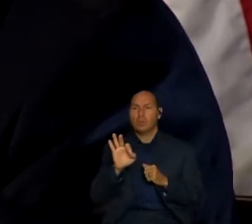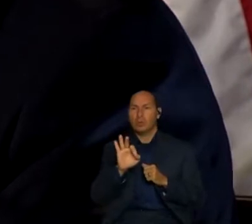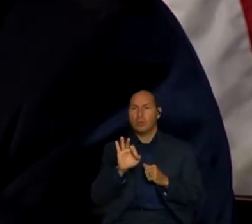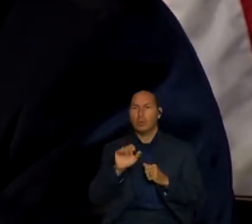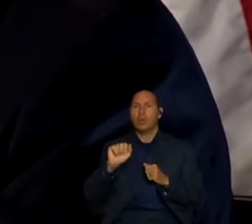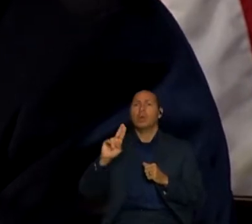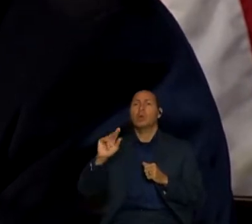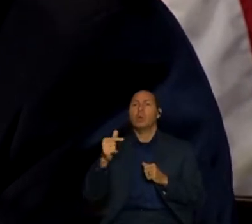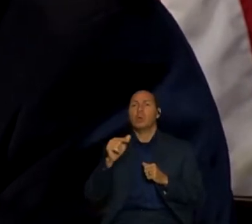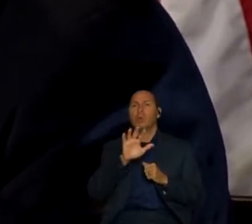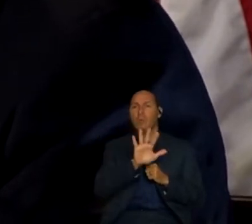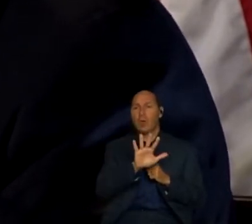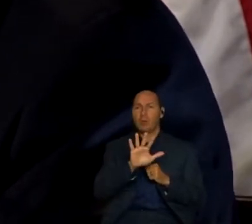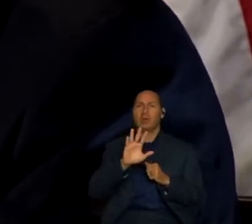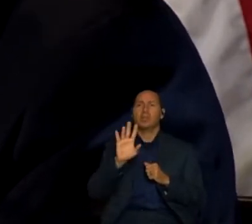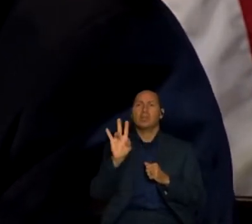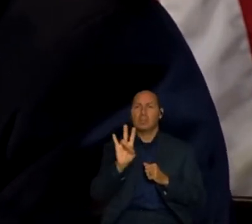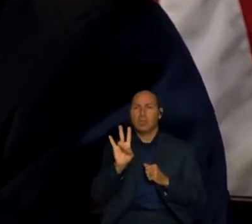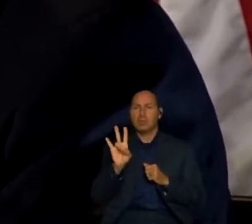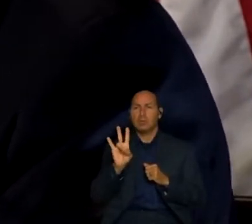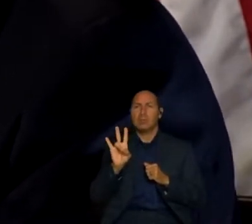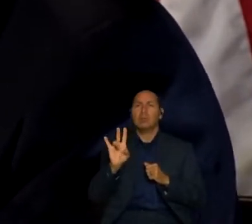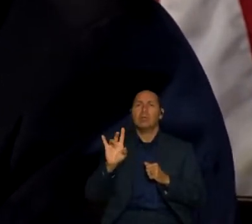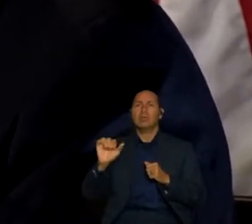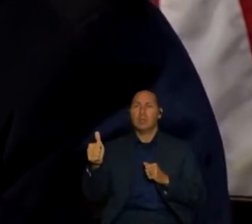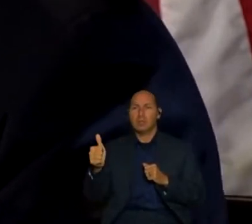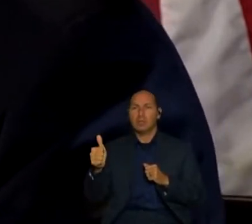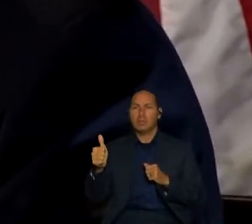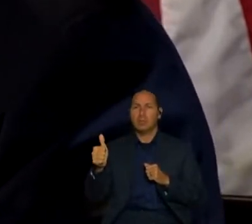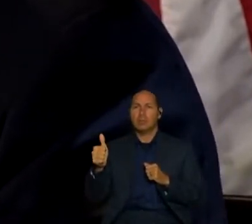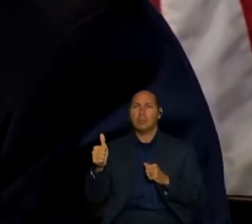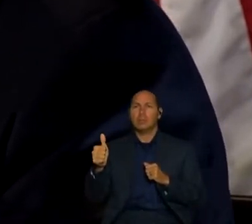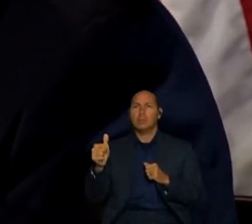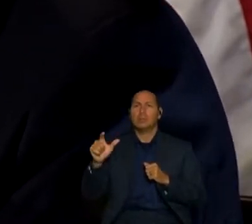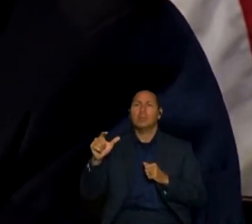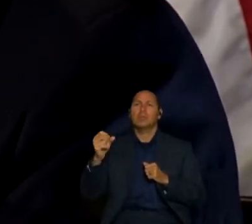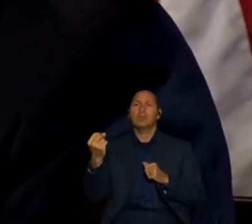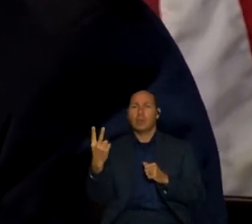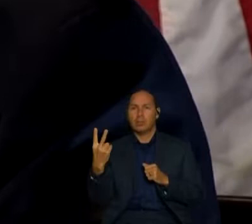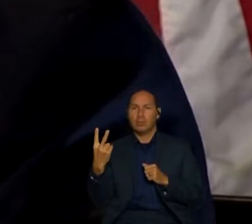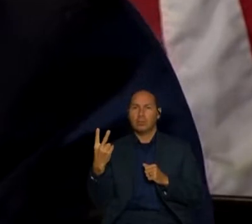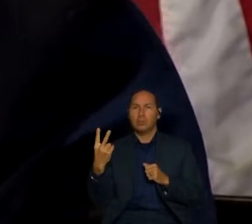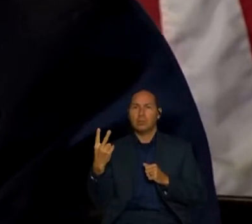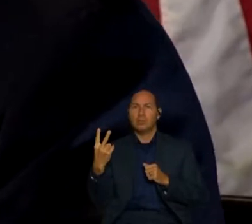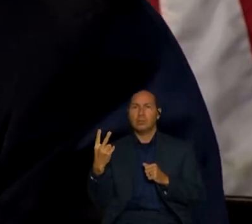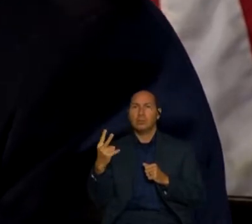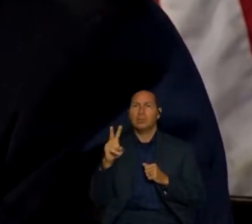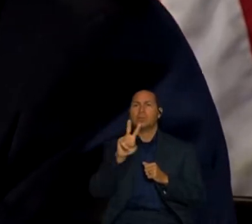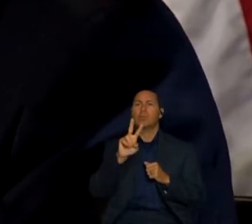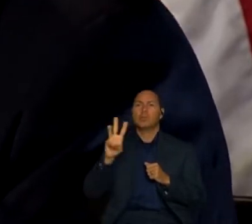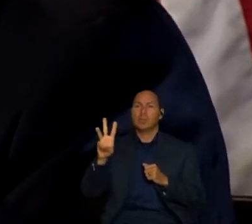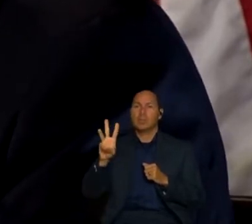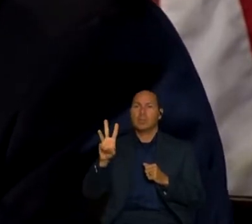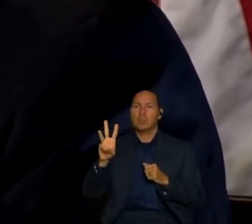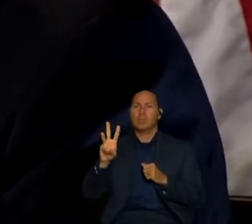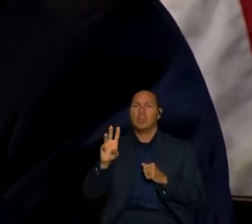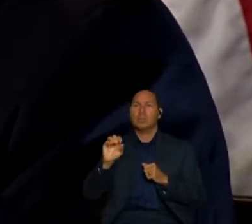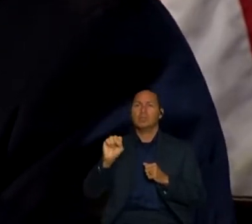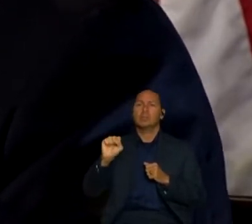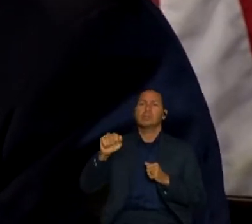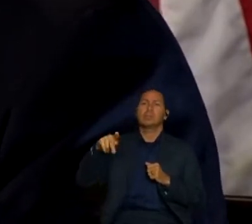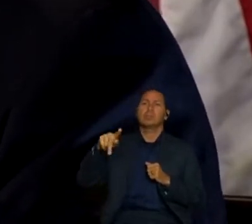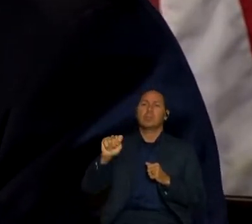29, August 5, August 7, August 10, August 12, August 26, September